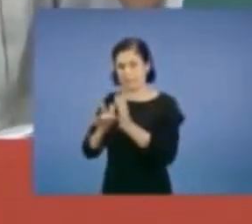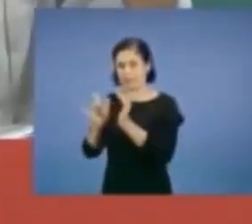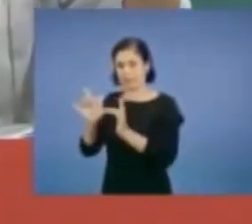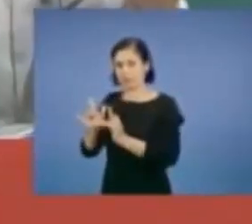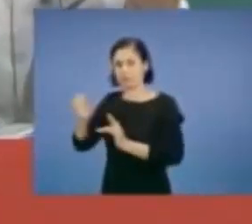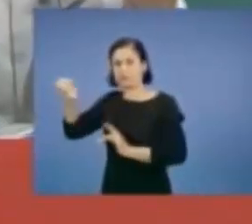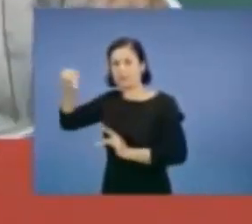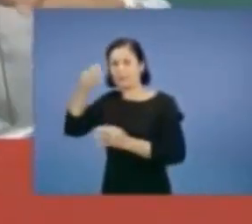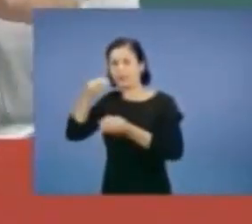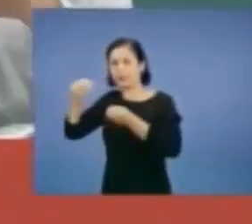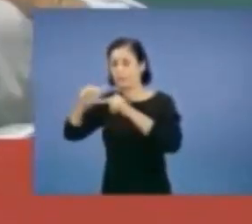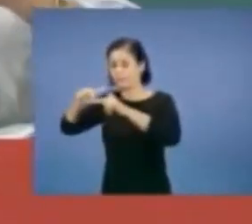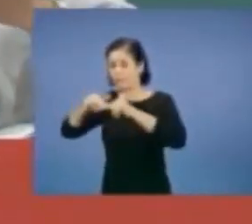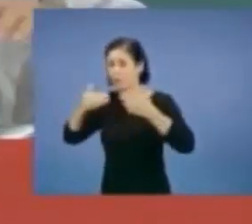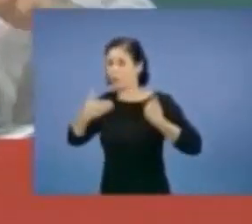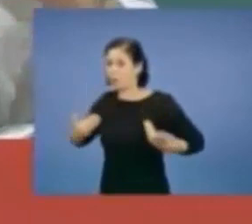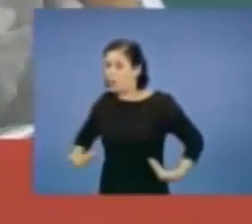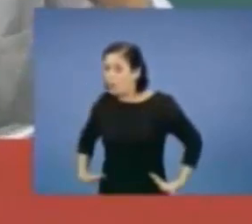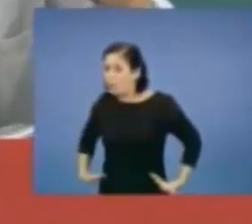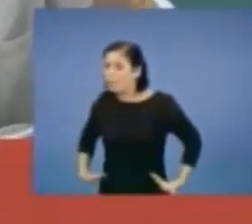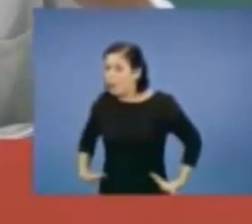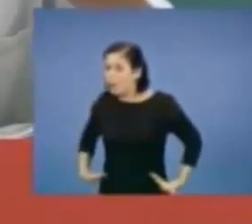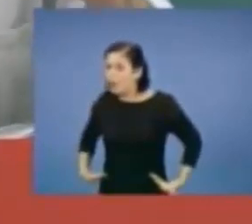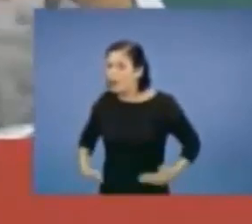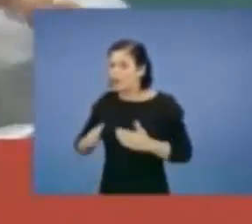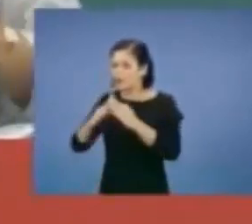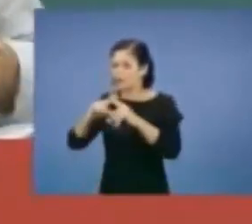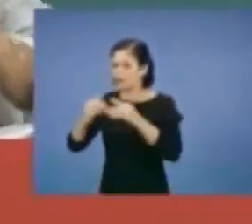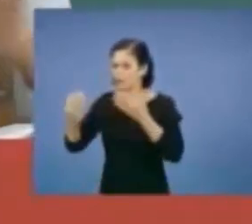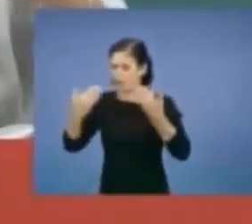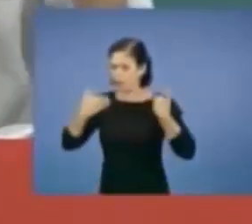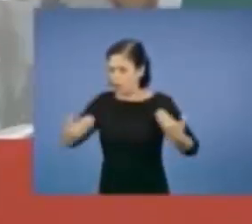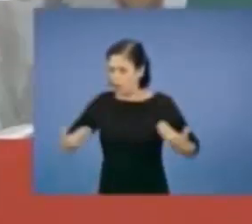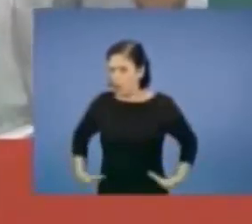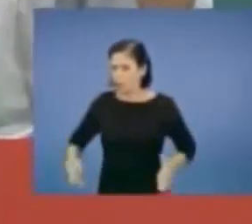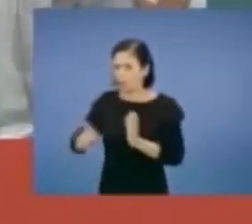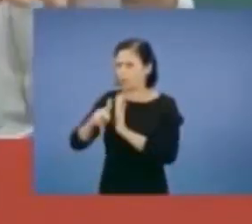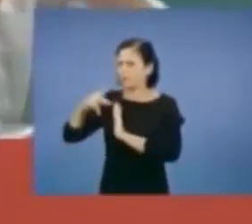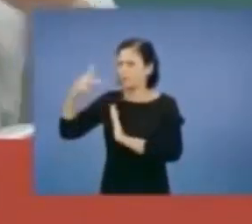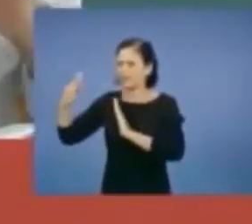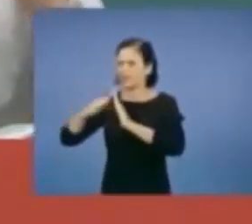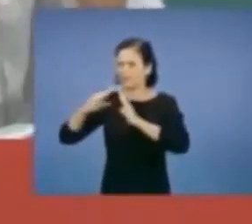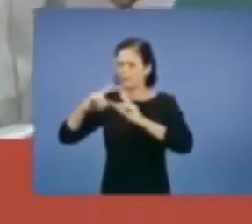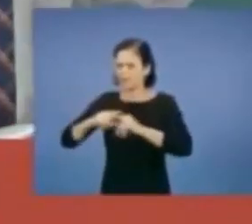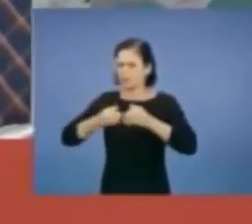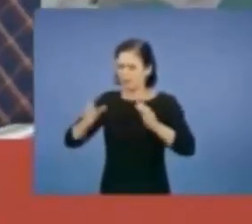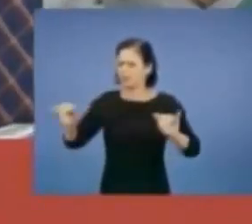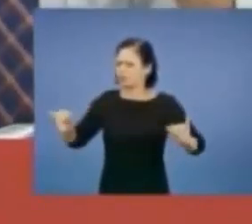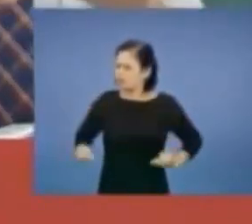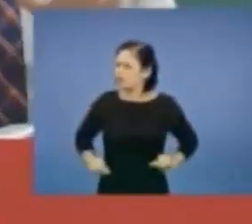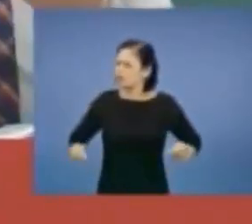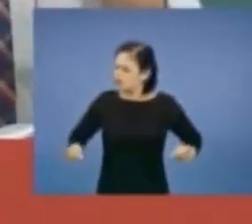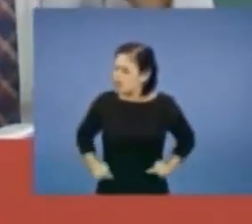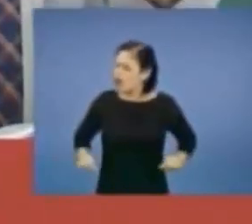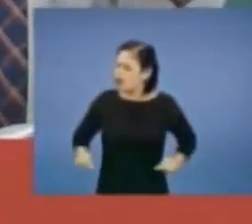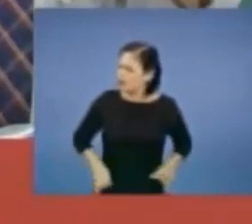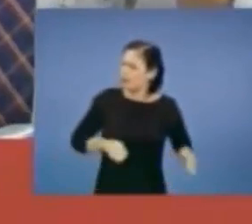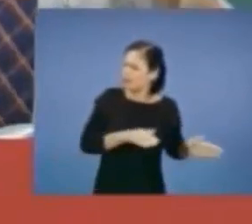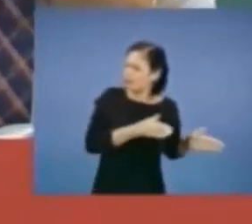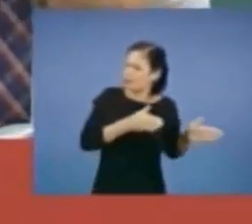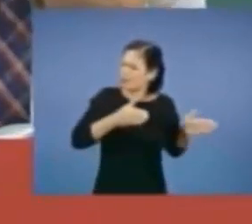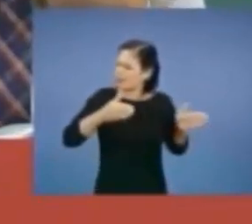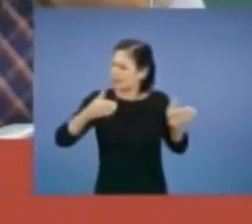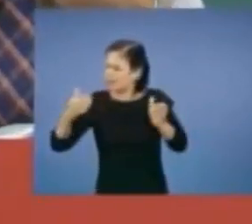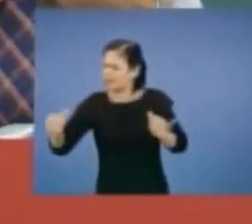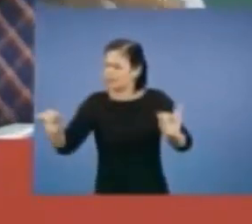Jesus reveals through the body, as a church, as a body, a church that suffered, as a church